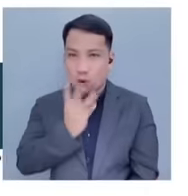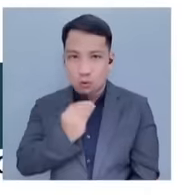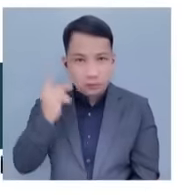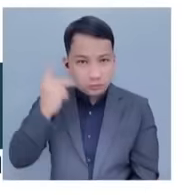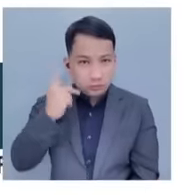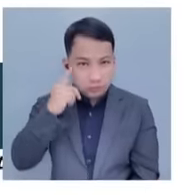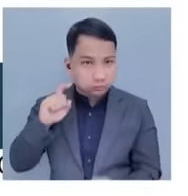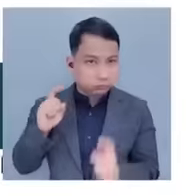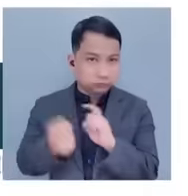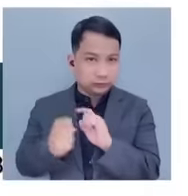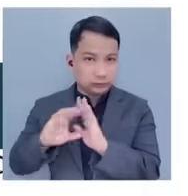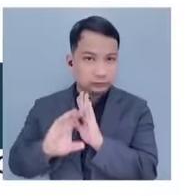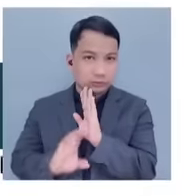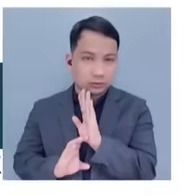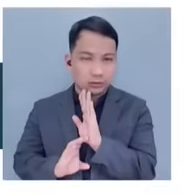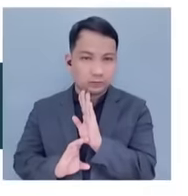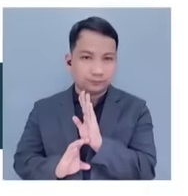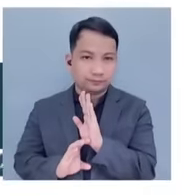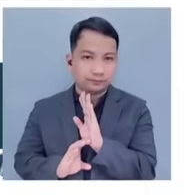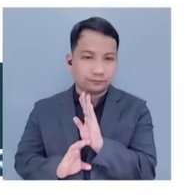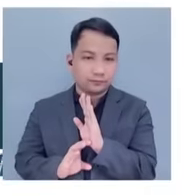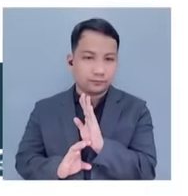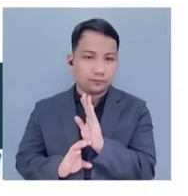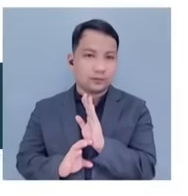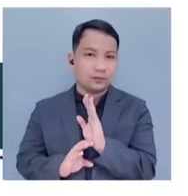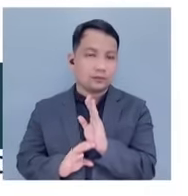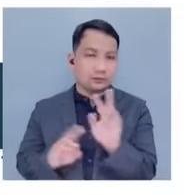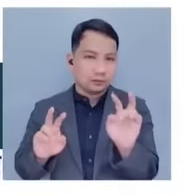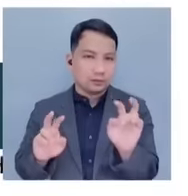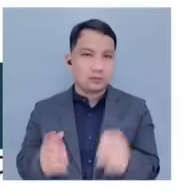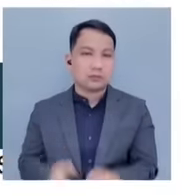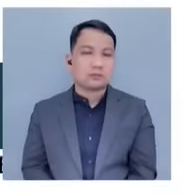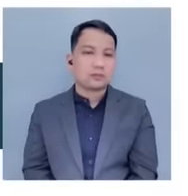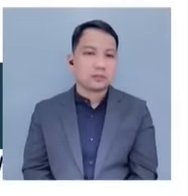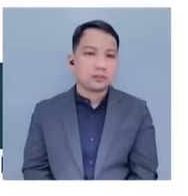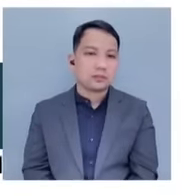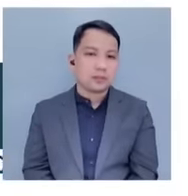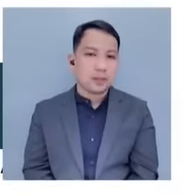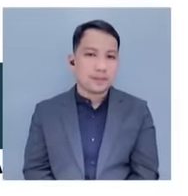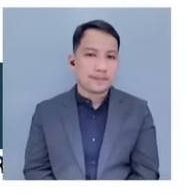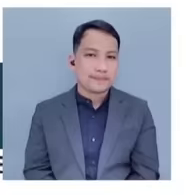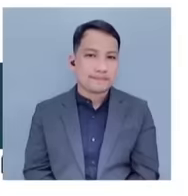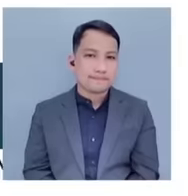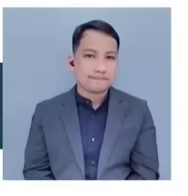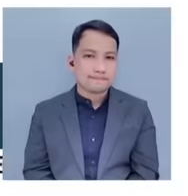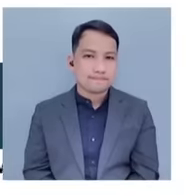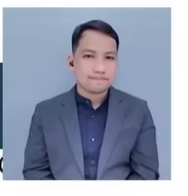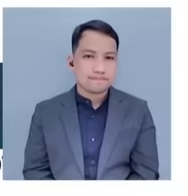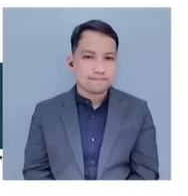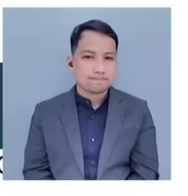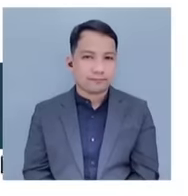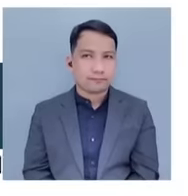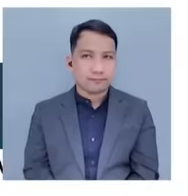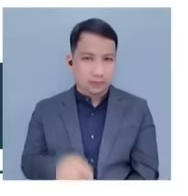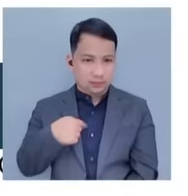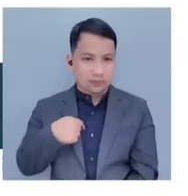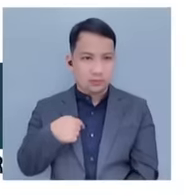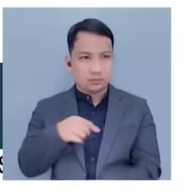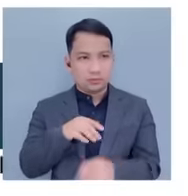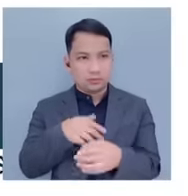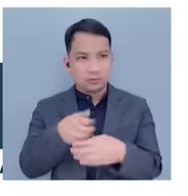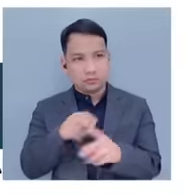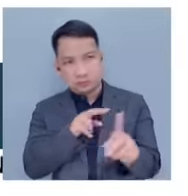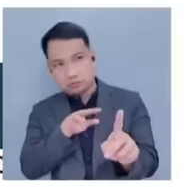the terrain of the game, so to speak. Mm-hmm. But if you're an outsider looking in and seeing how messy things